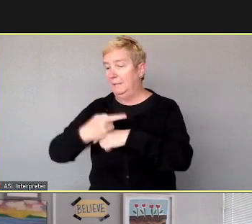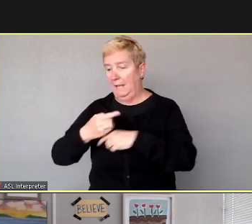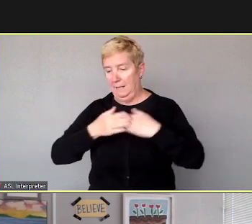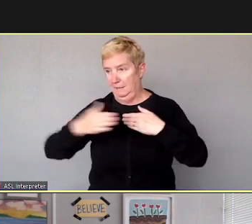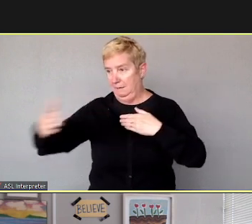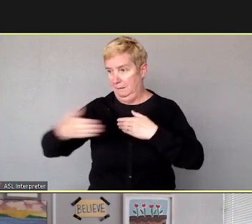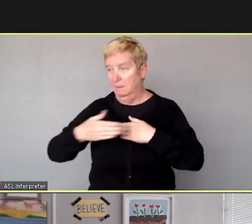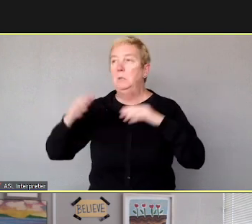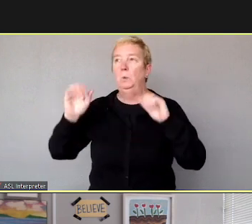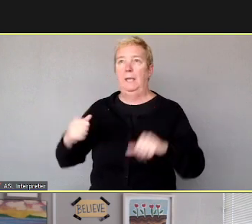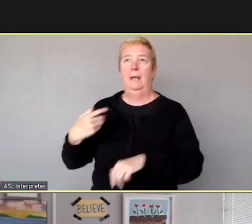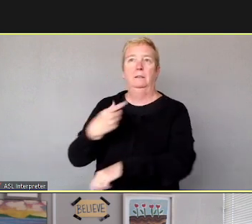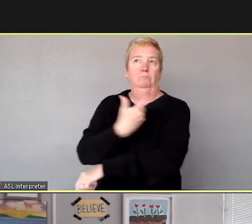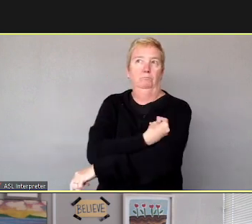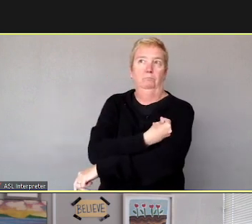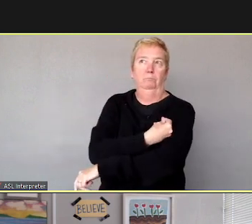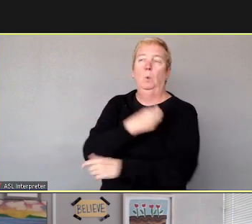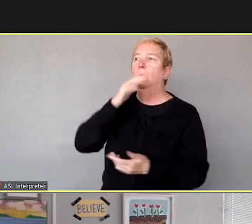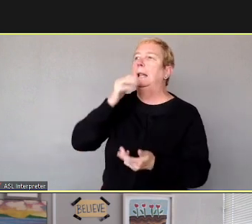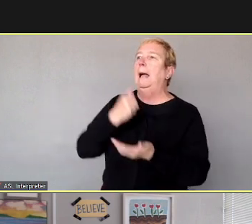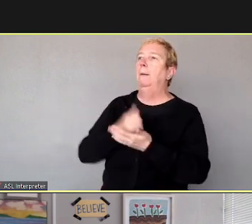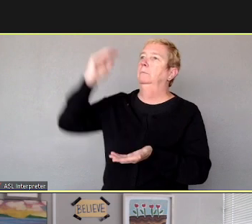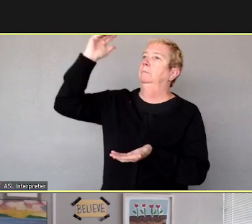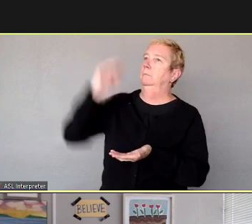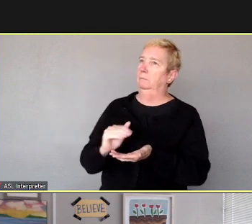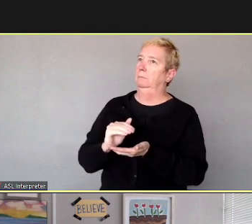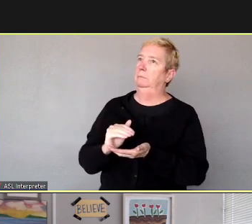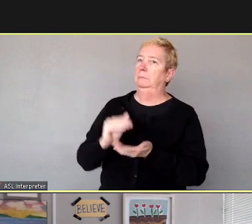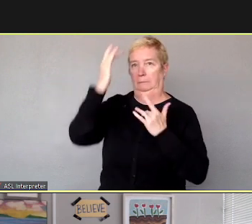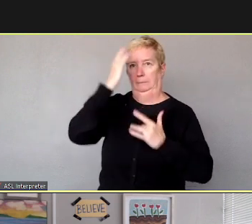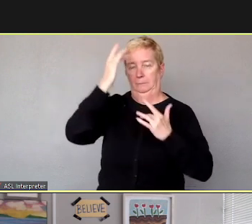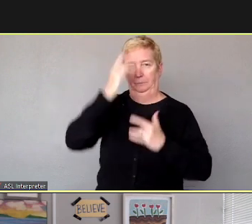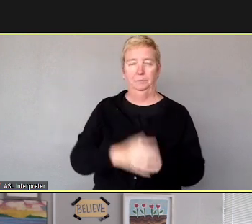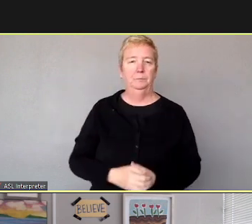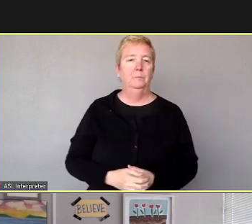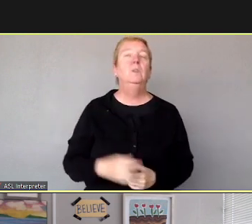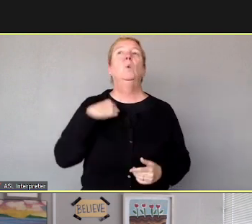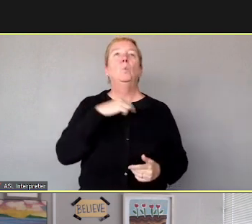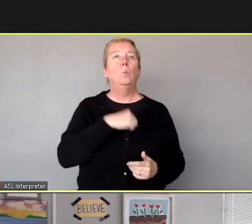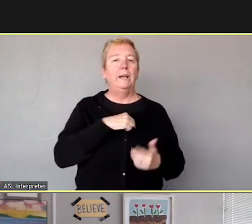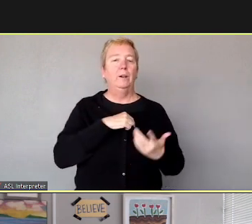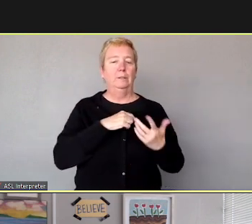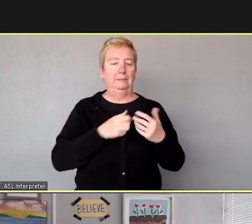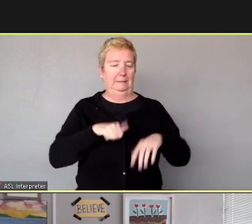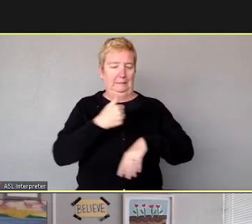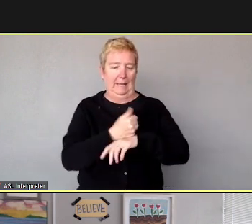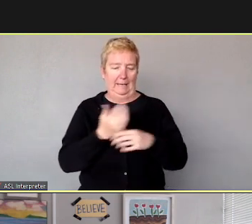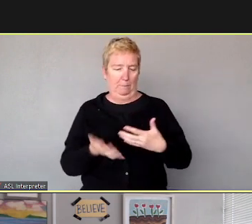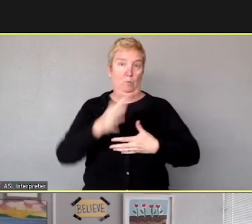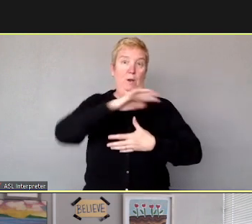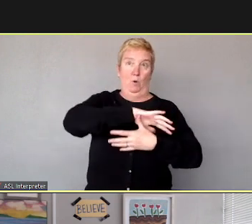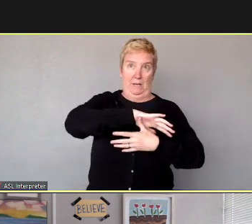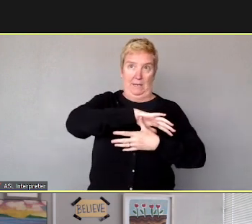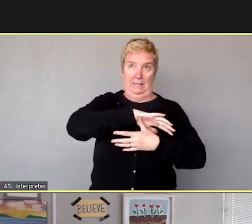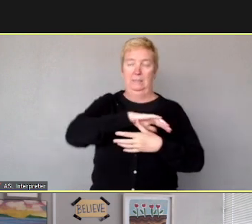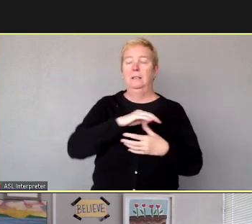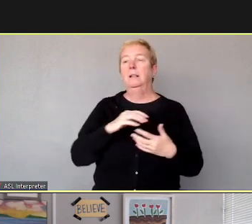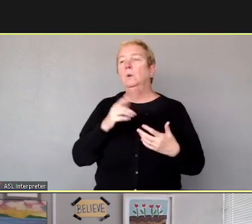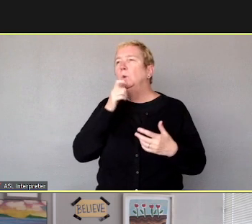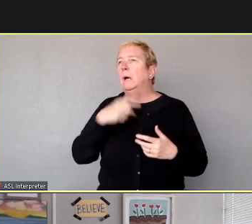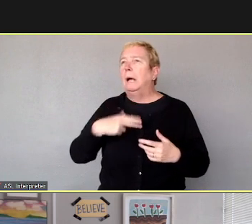symptoms. Right now, we're scheduling vaccines prioritized by those that have been assessed with highest risk factors